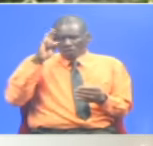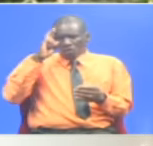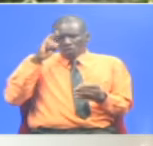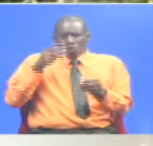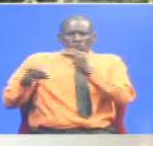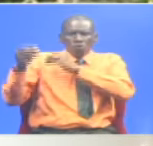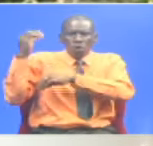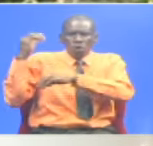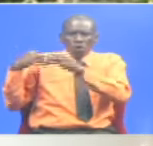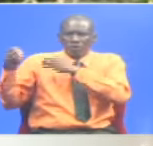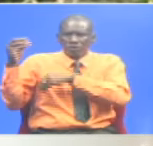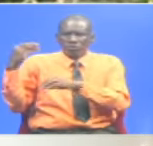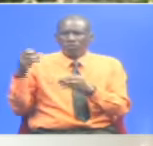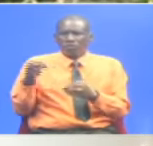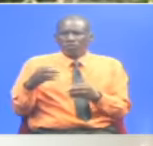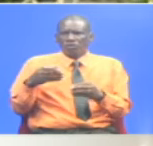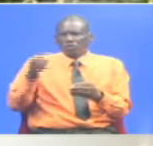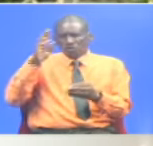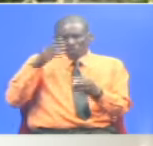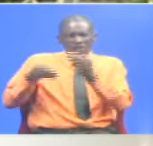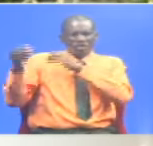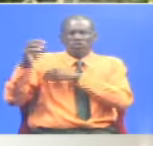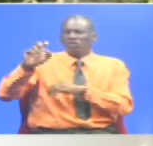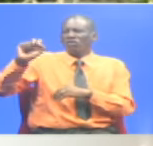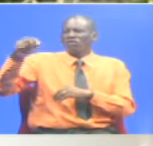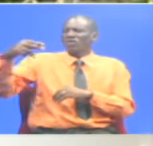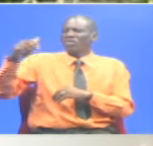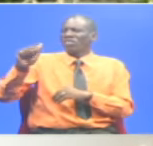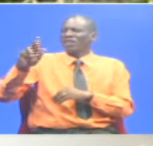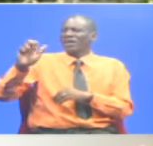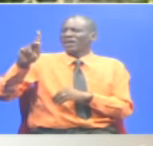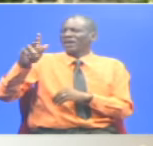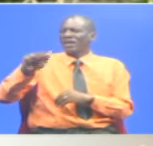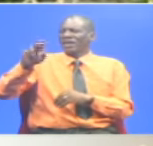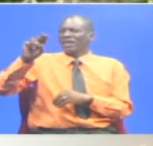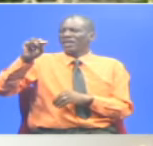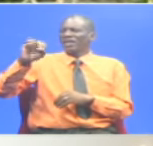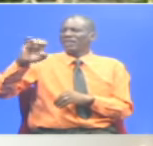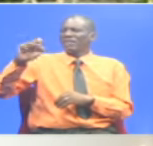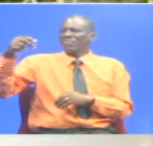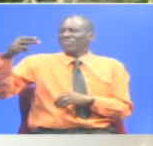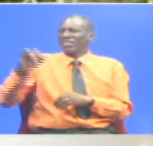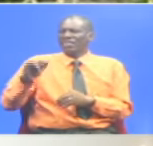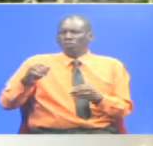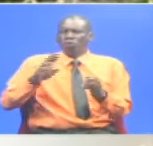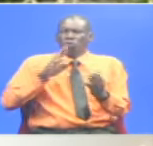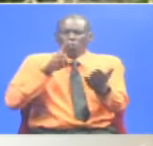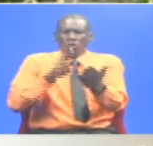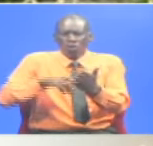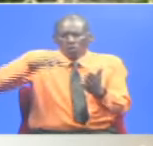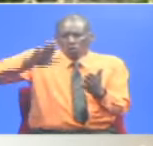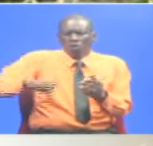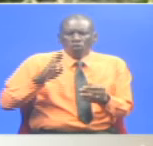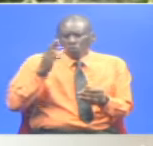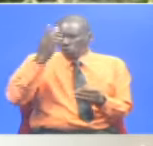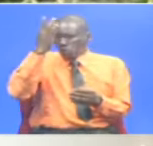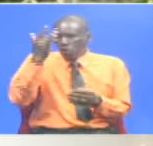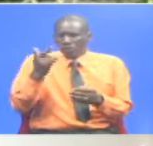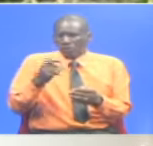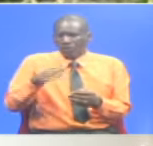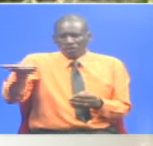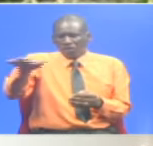of the Rakanithi resort. They came late because the area was